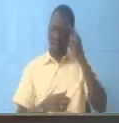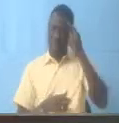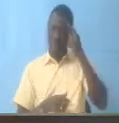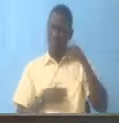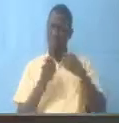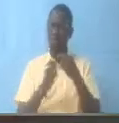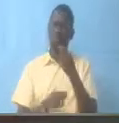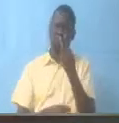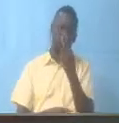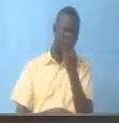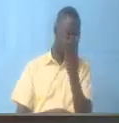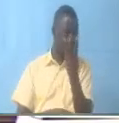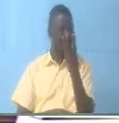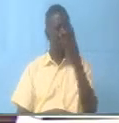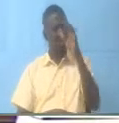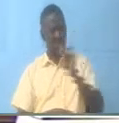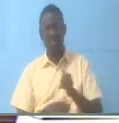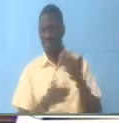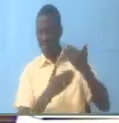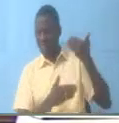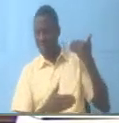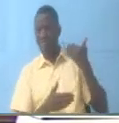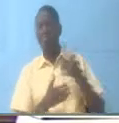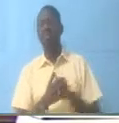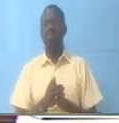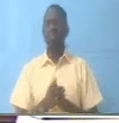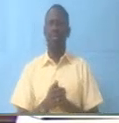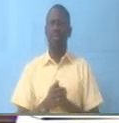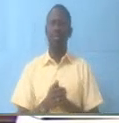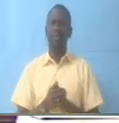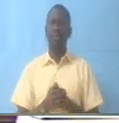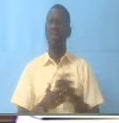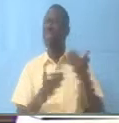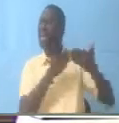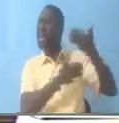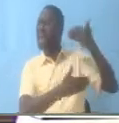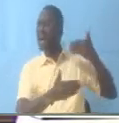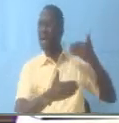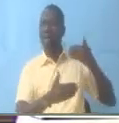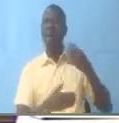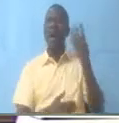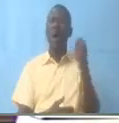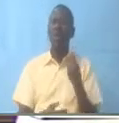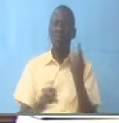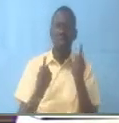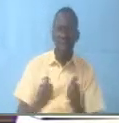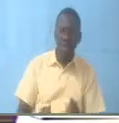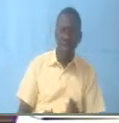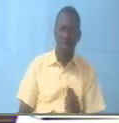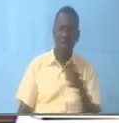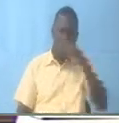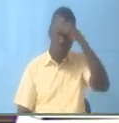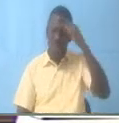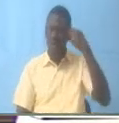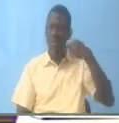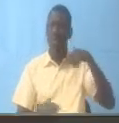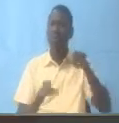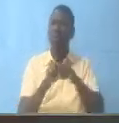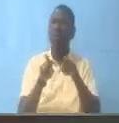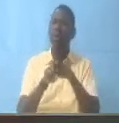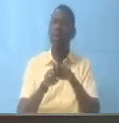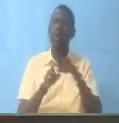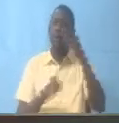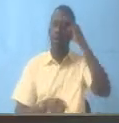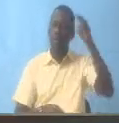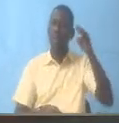at. Can you tell us during those days how it was like working at the Ministry of Justice? Di ñu mun a wax